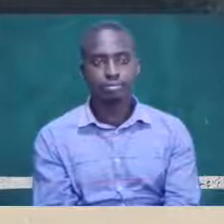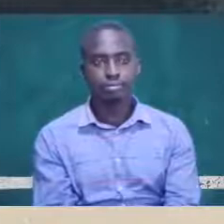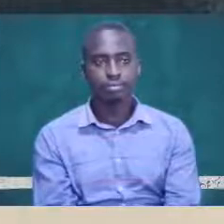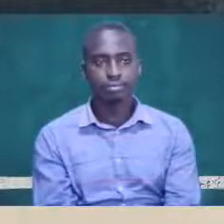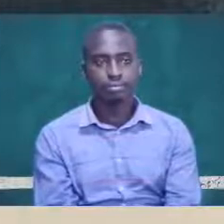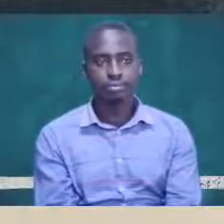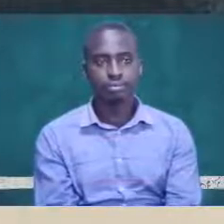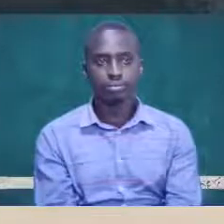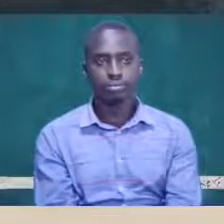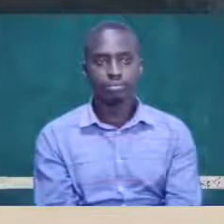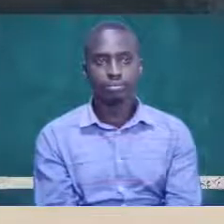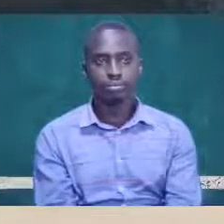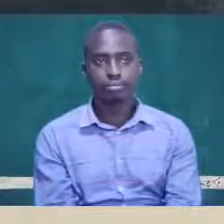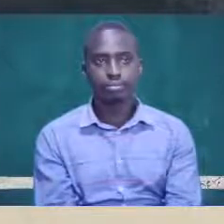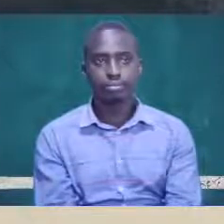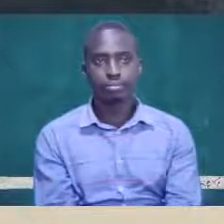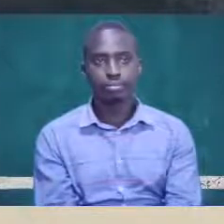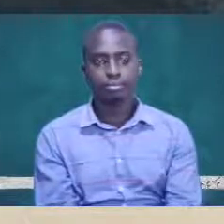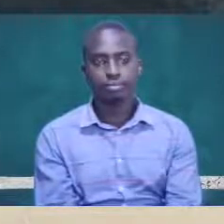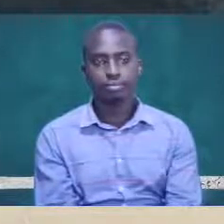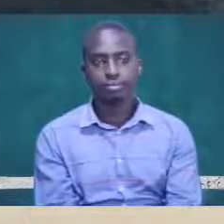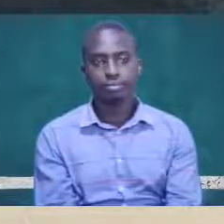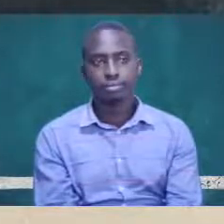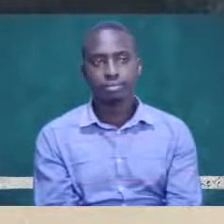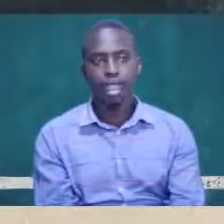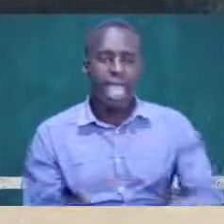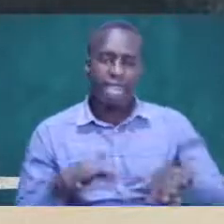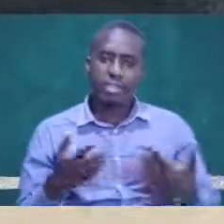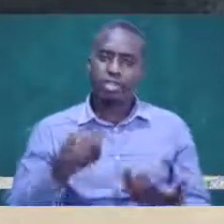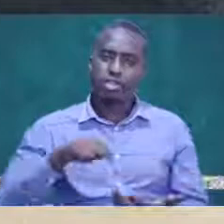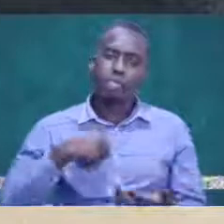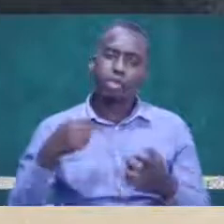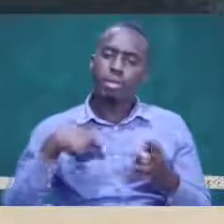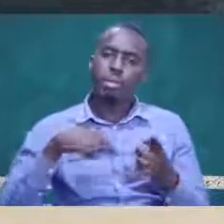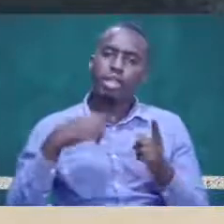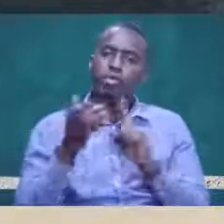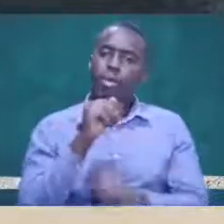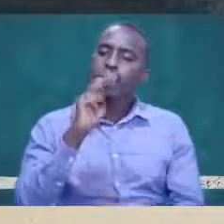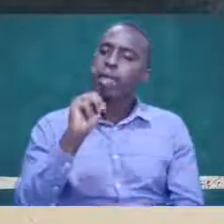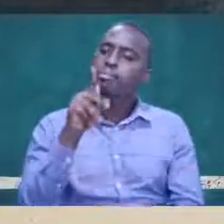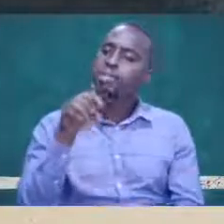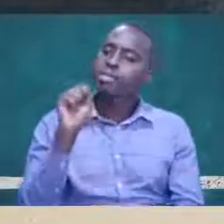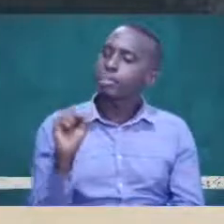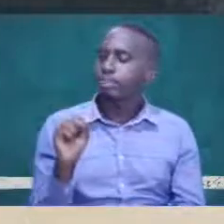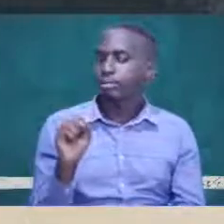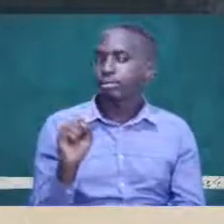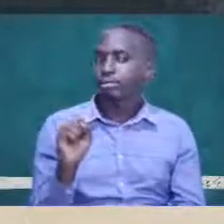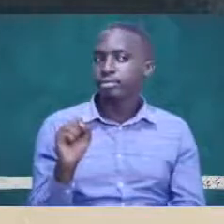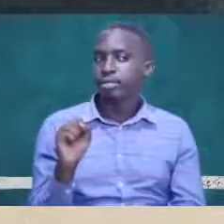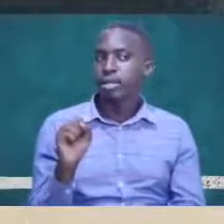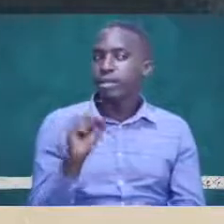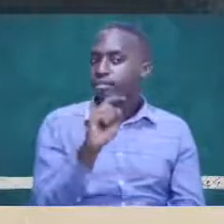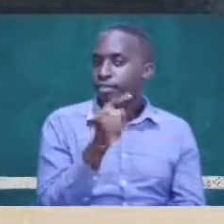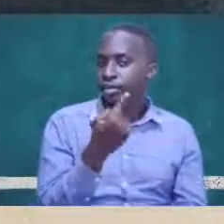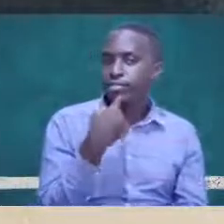expenditure. A change in expenditure. And how do we get the marginal propensity to save? We are going to first look for